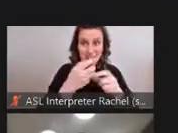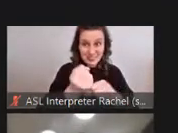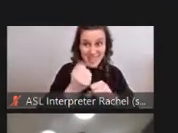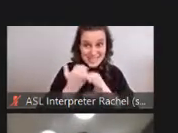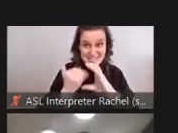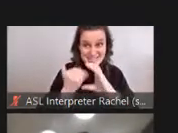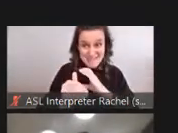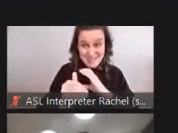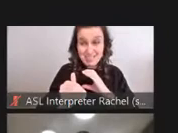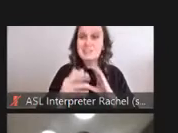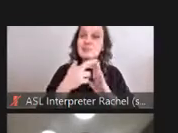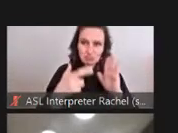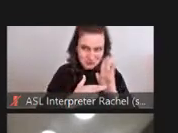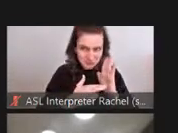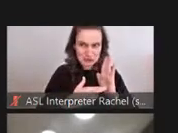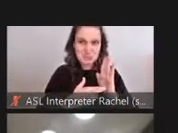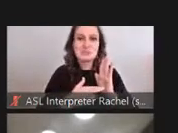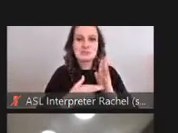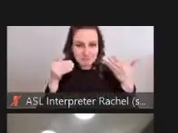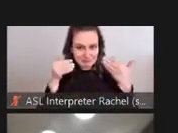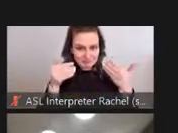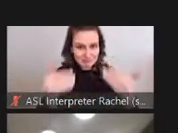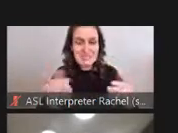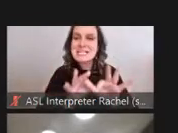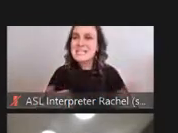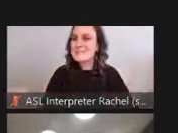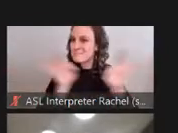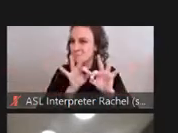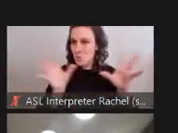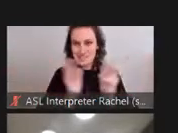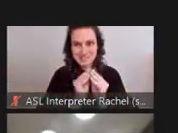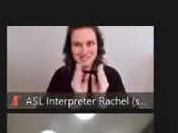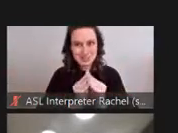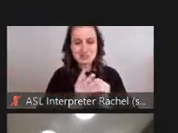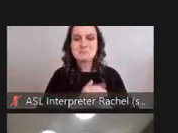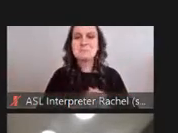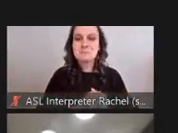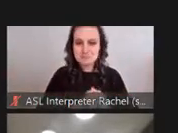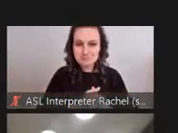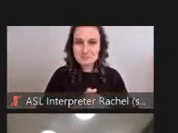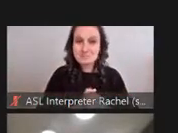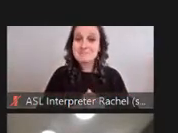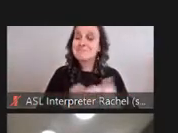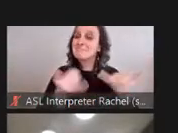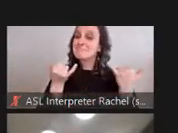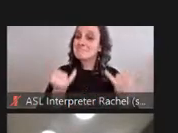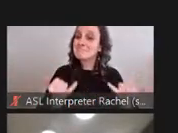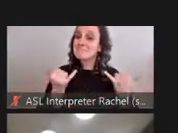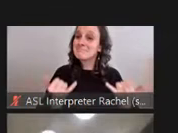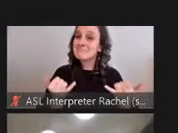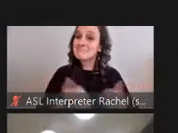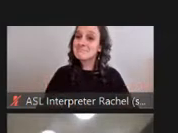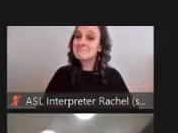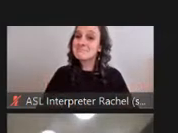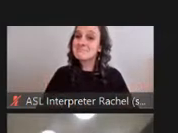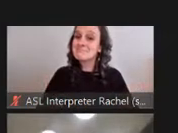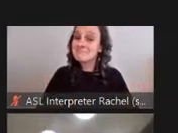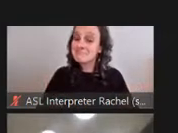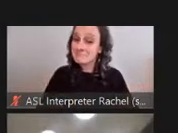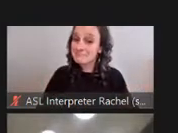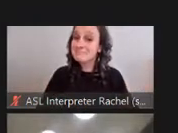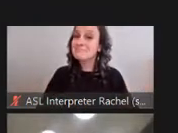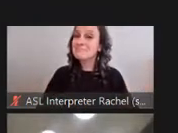us, register for that super important session. And without further ado,